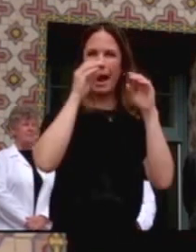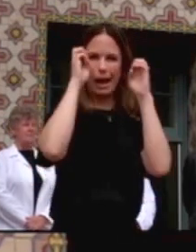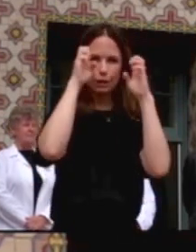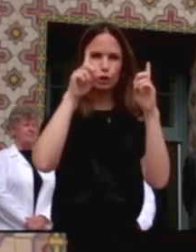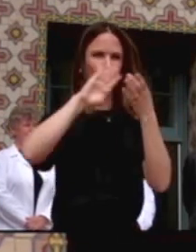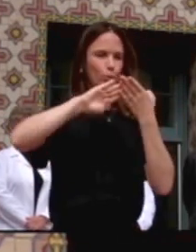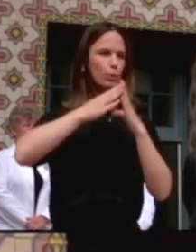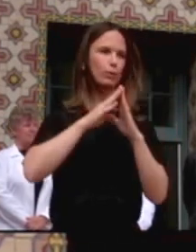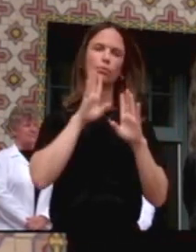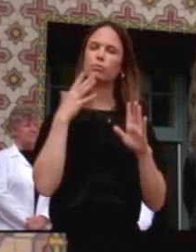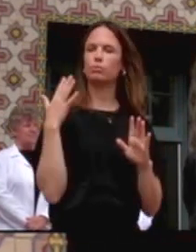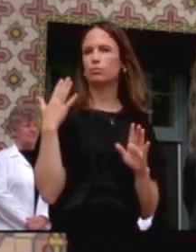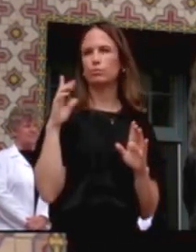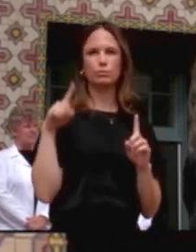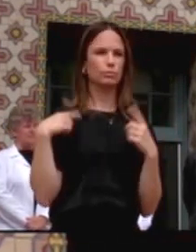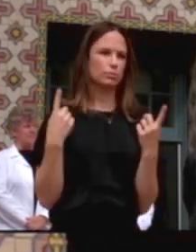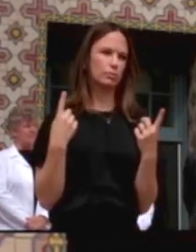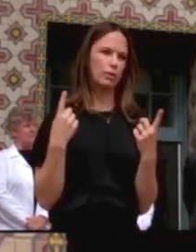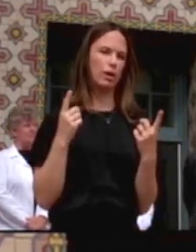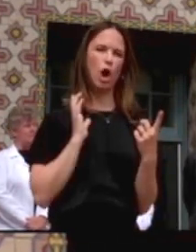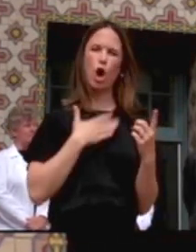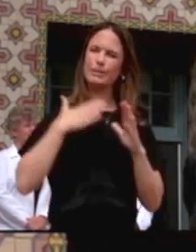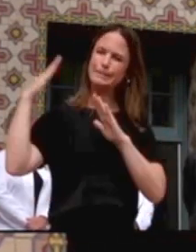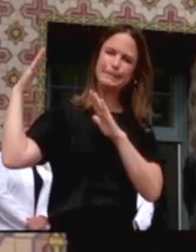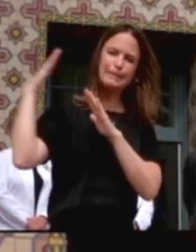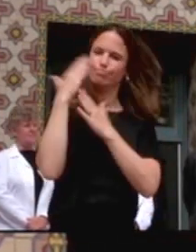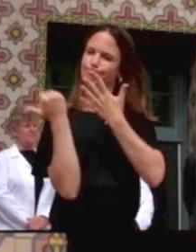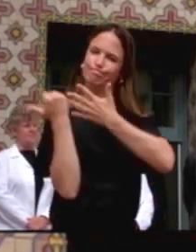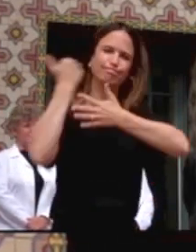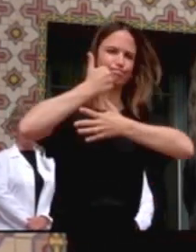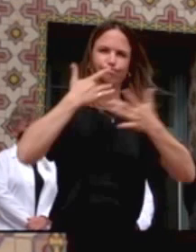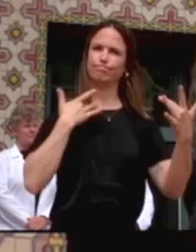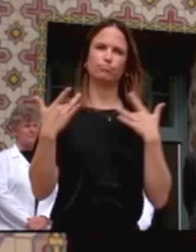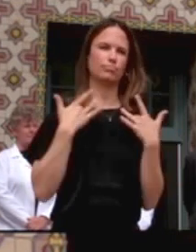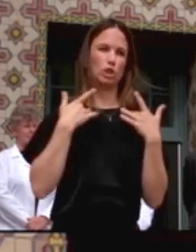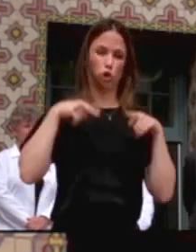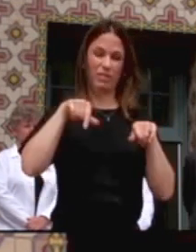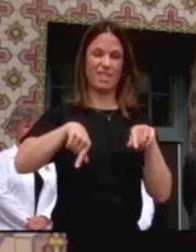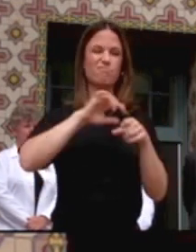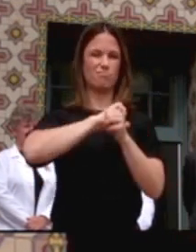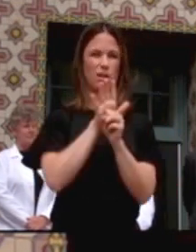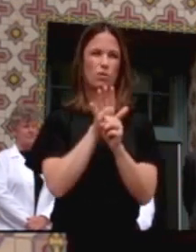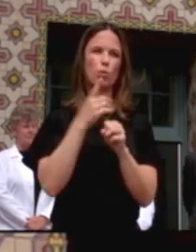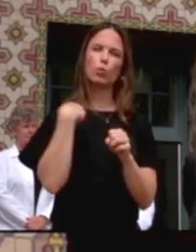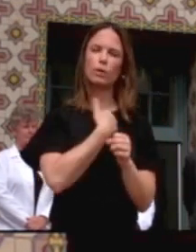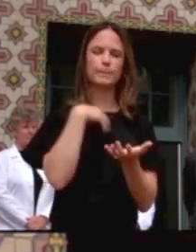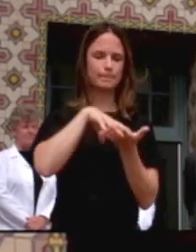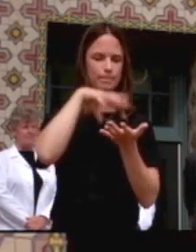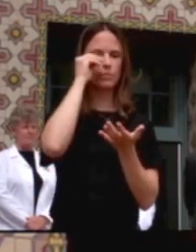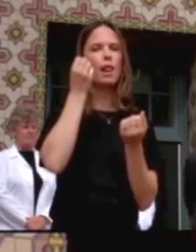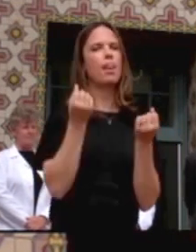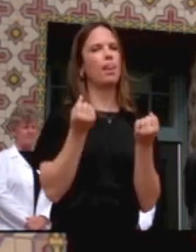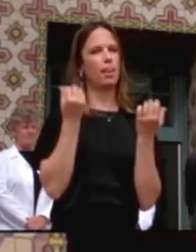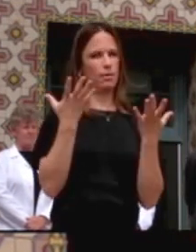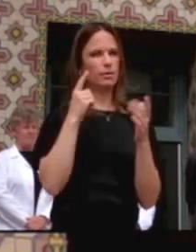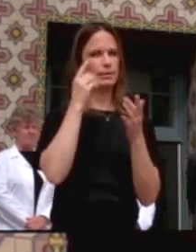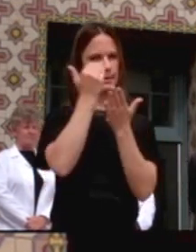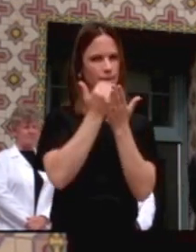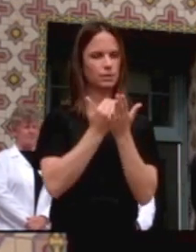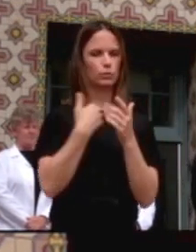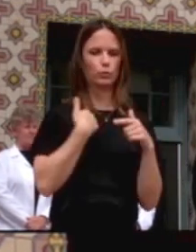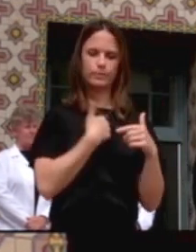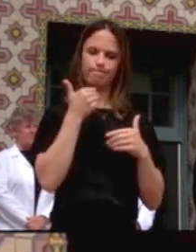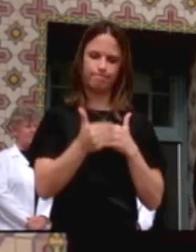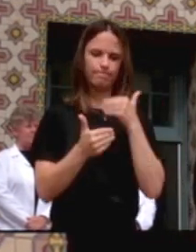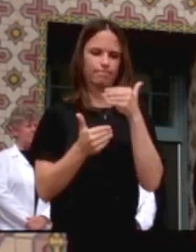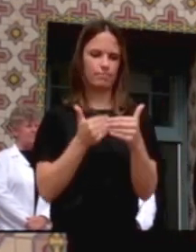been our top concern during this pandemic, and we have learned a lot as we have progressed through